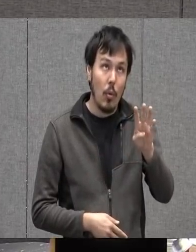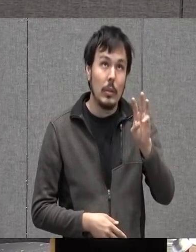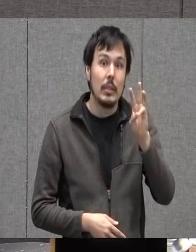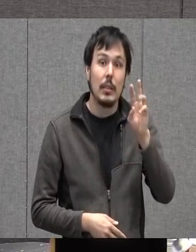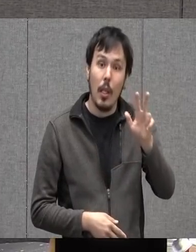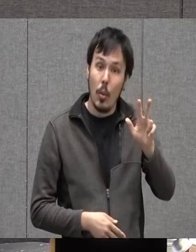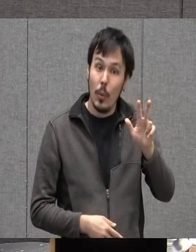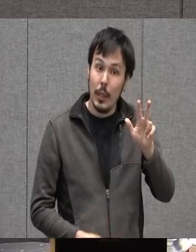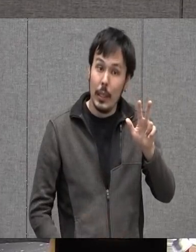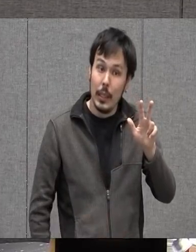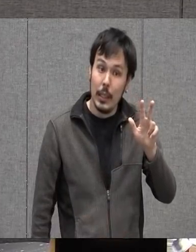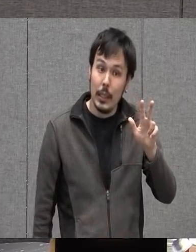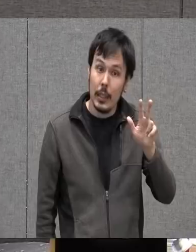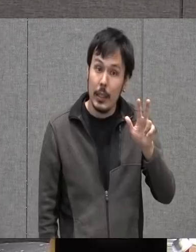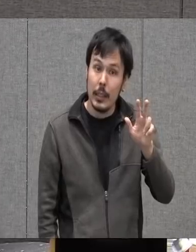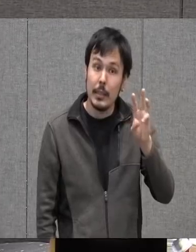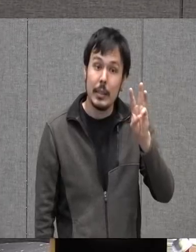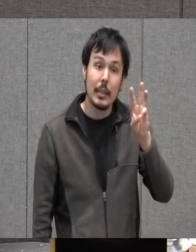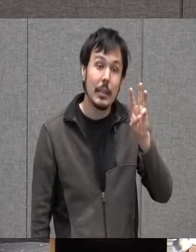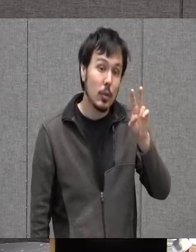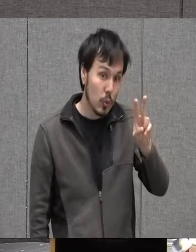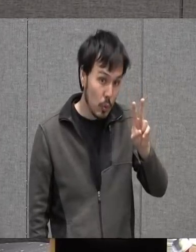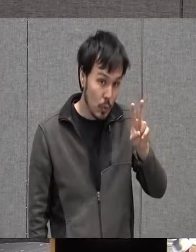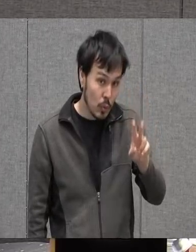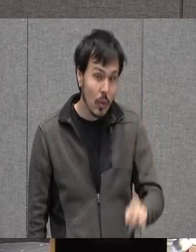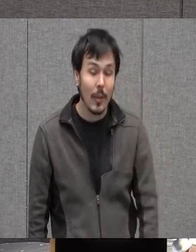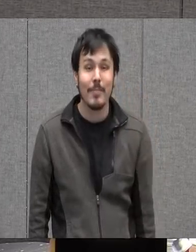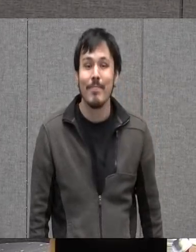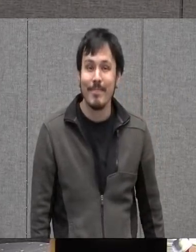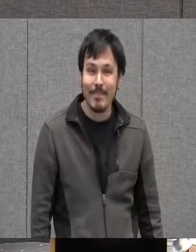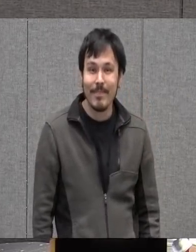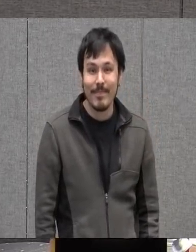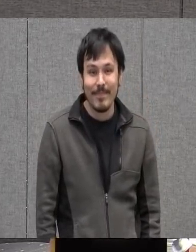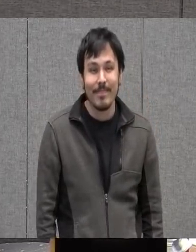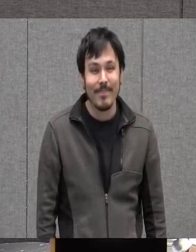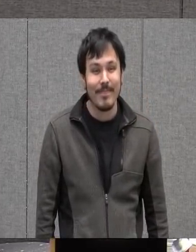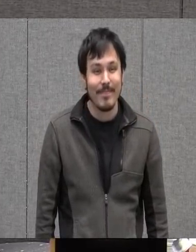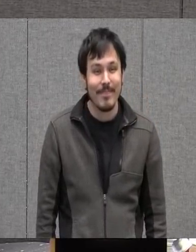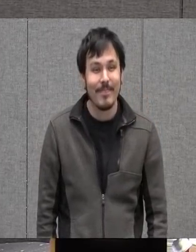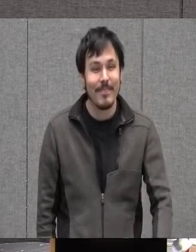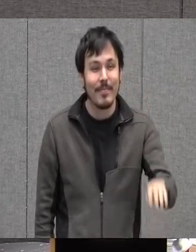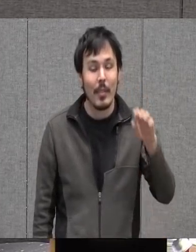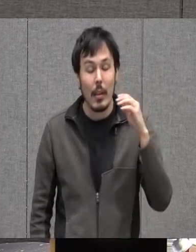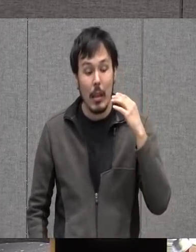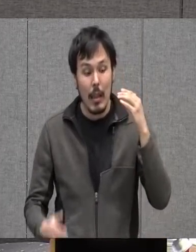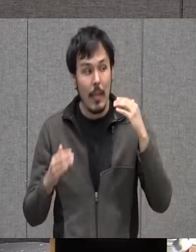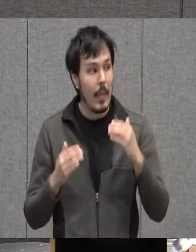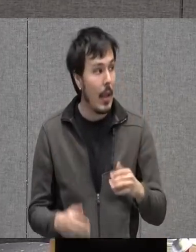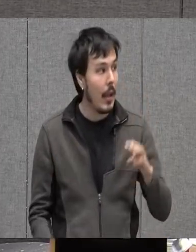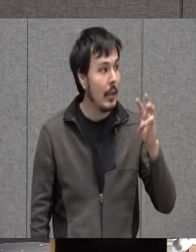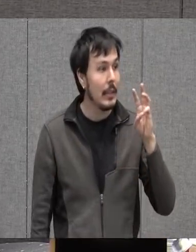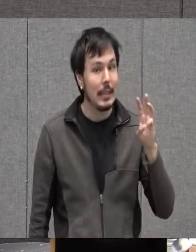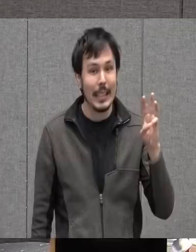63, 62. And then